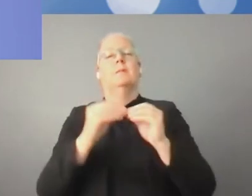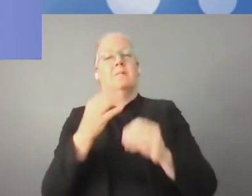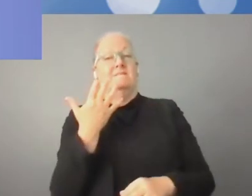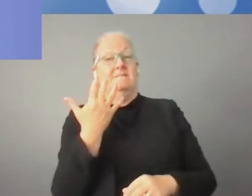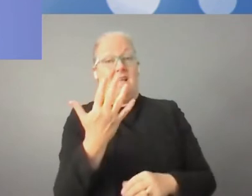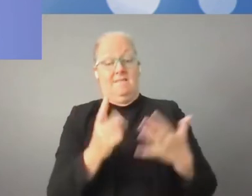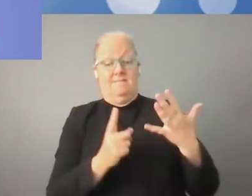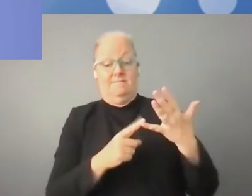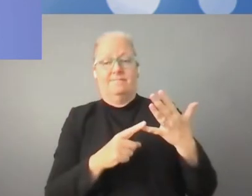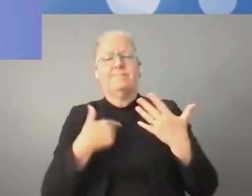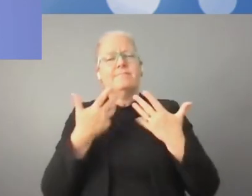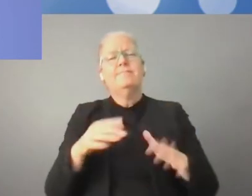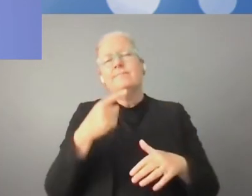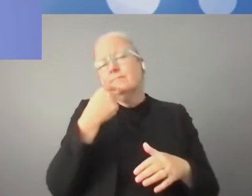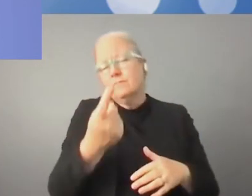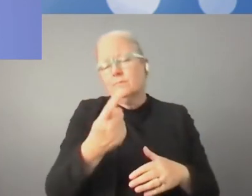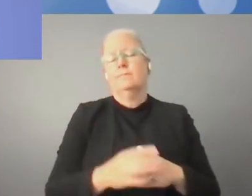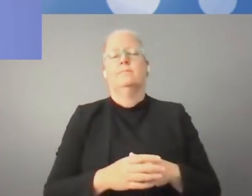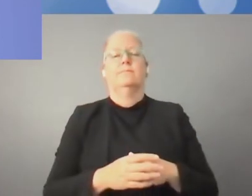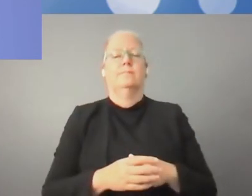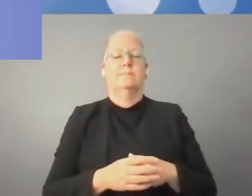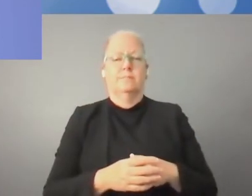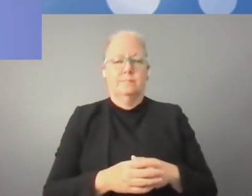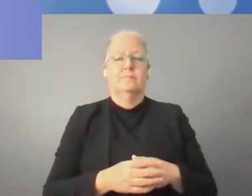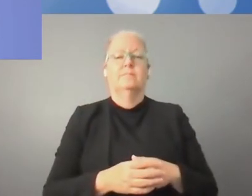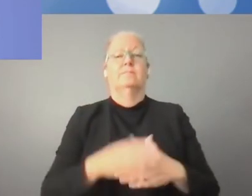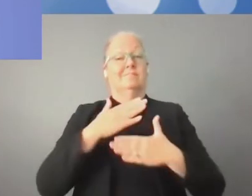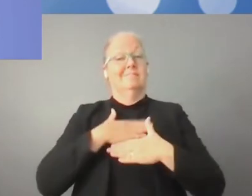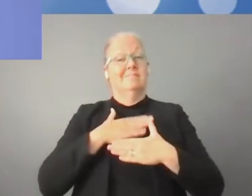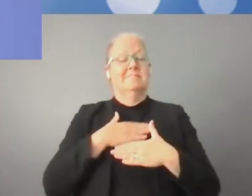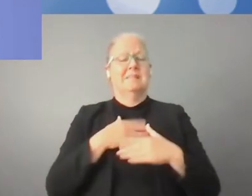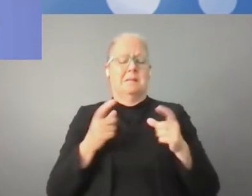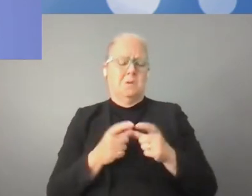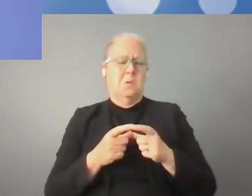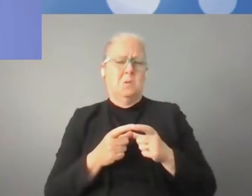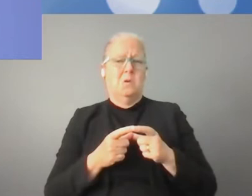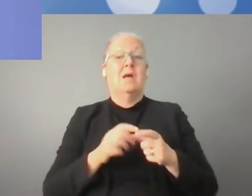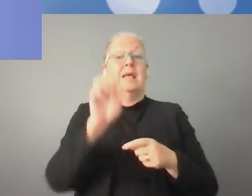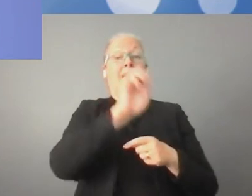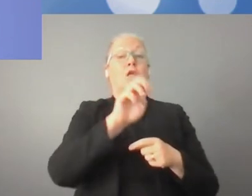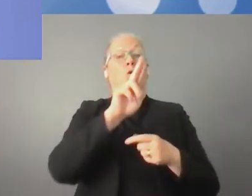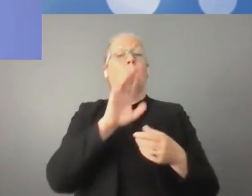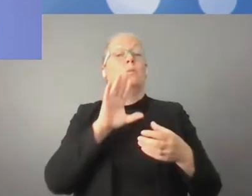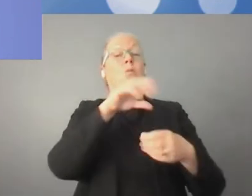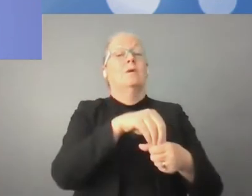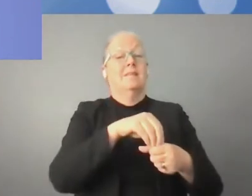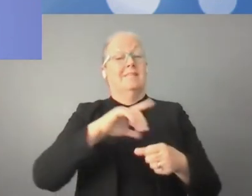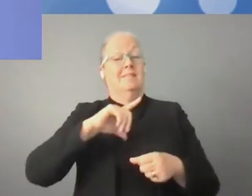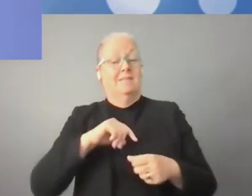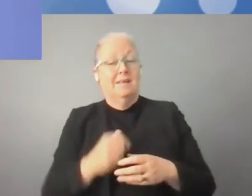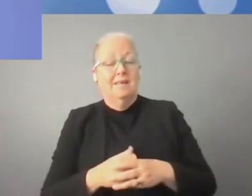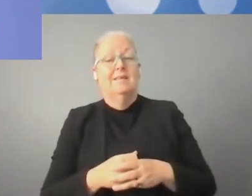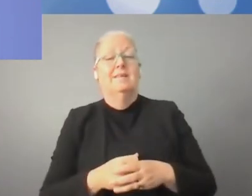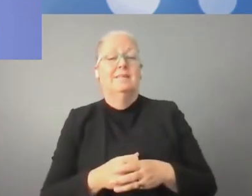here now for latvia as a small country in the european union our regulatory environment is basically